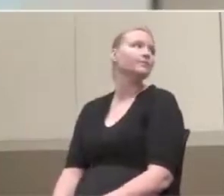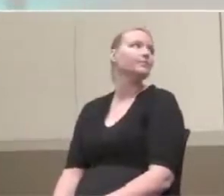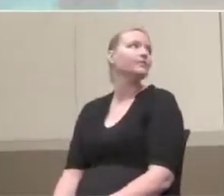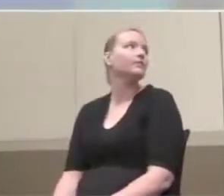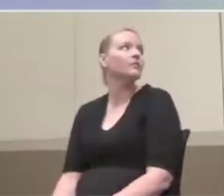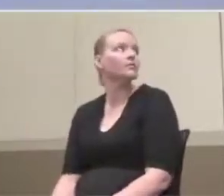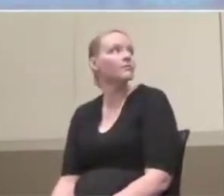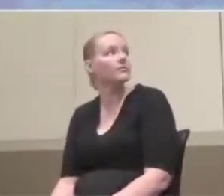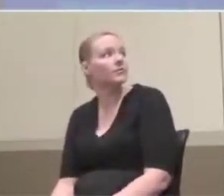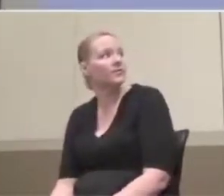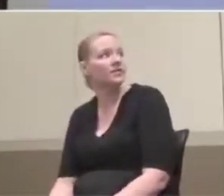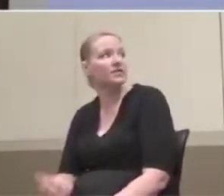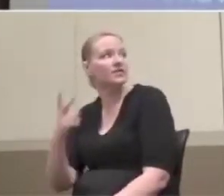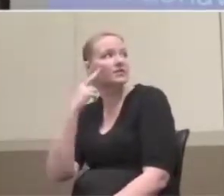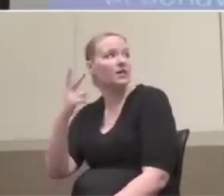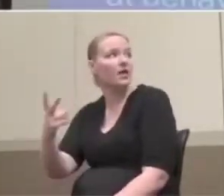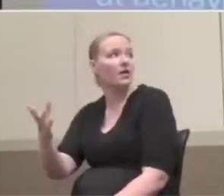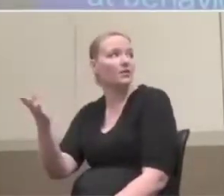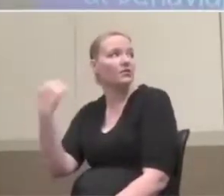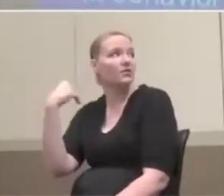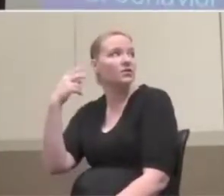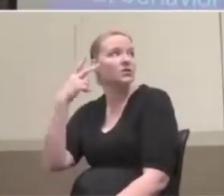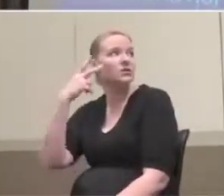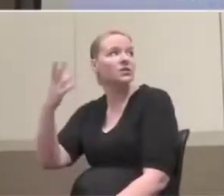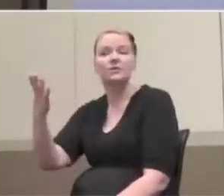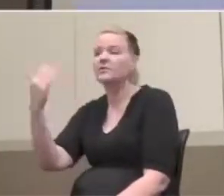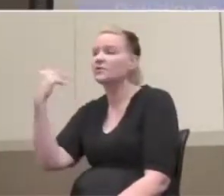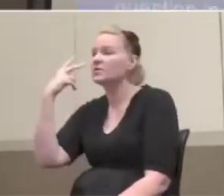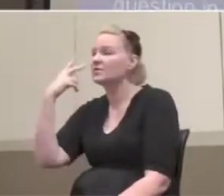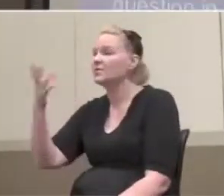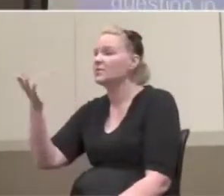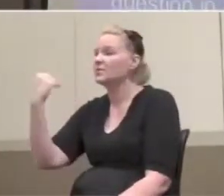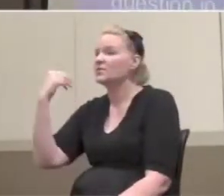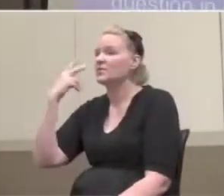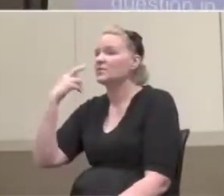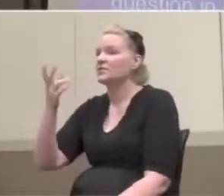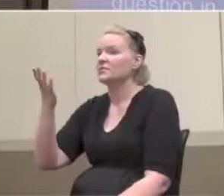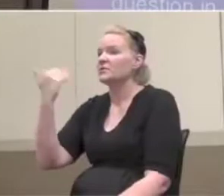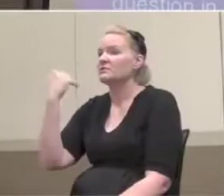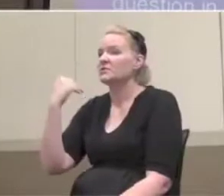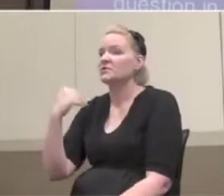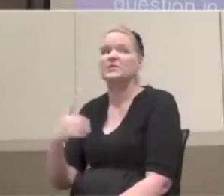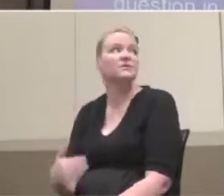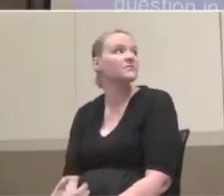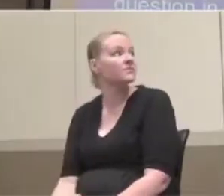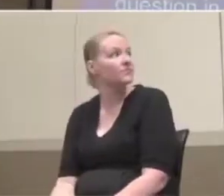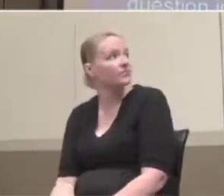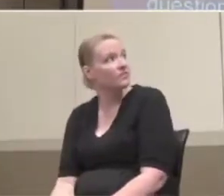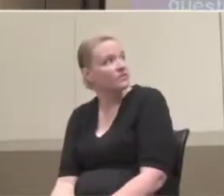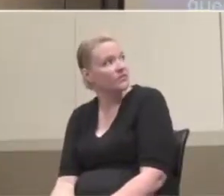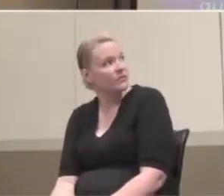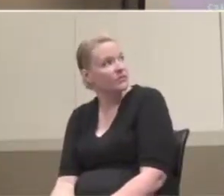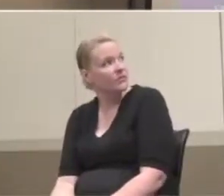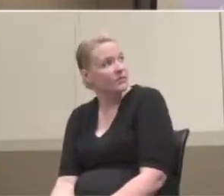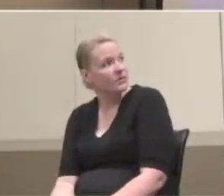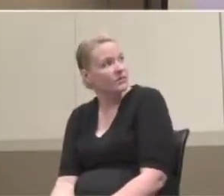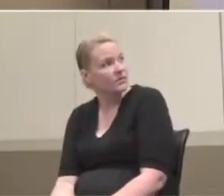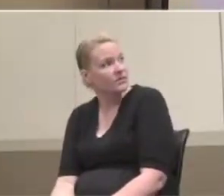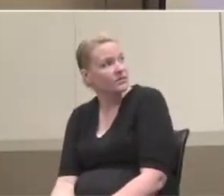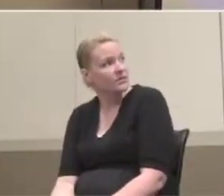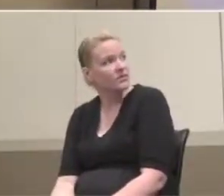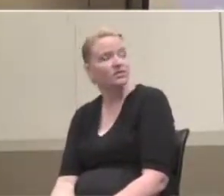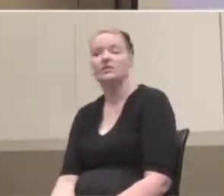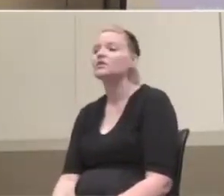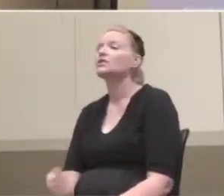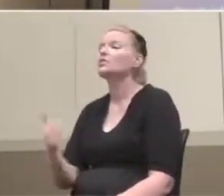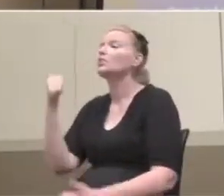has anyone ever seen this before? Yes. Okay. Now, how many of you see her spinning clockwise?